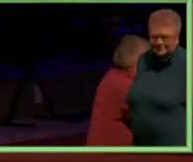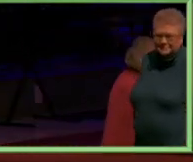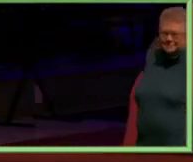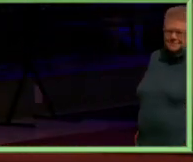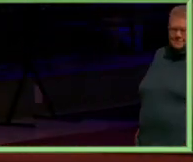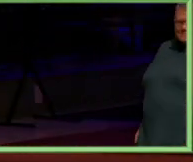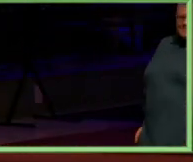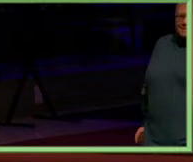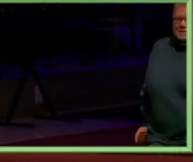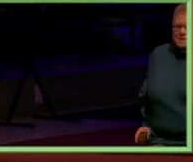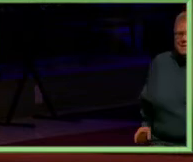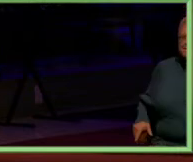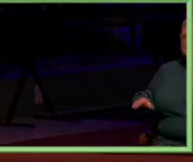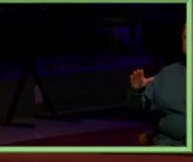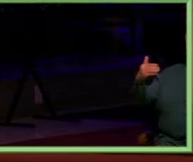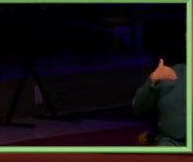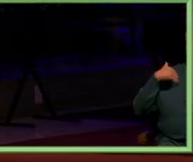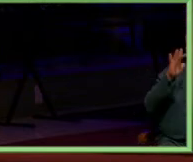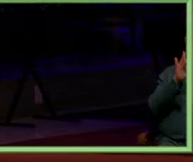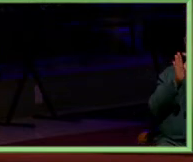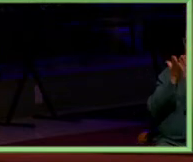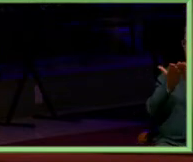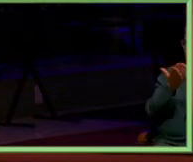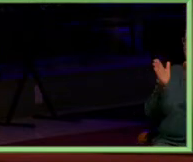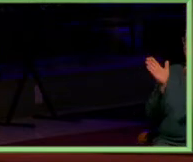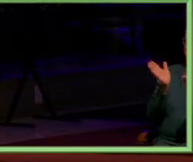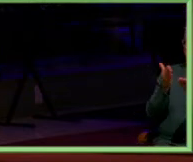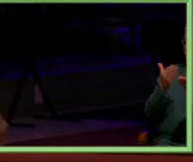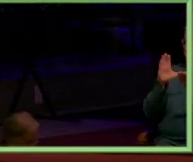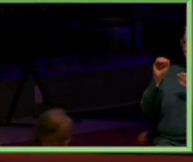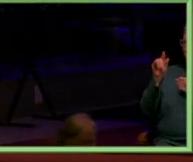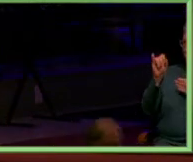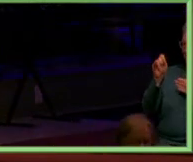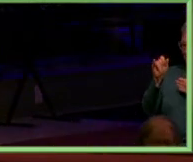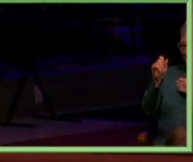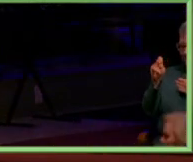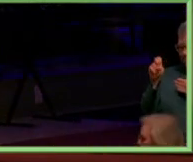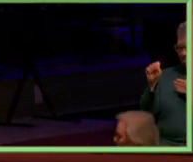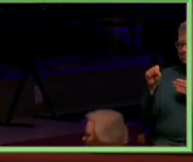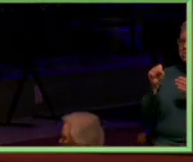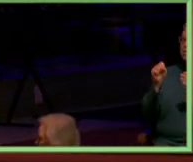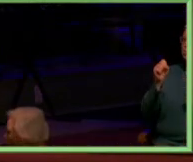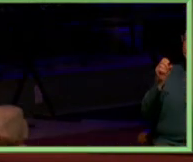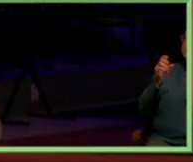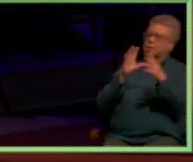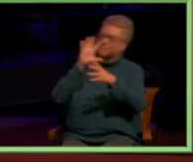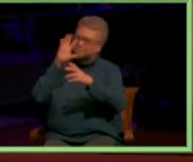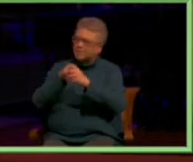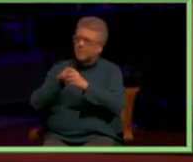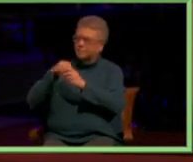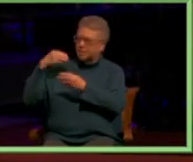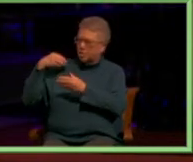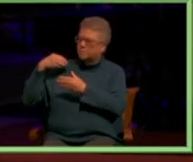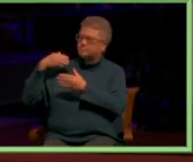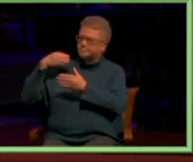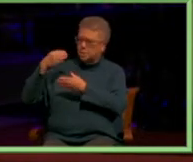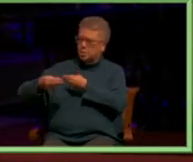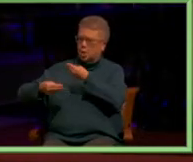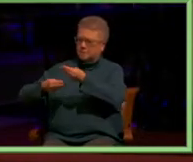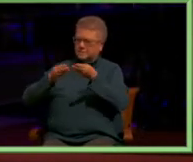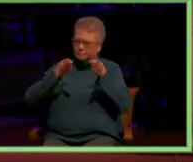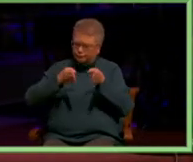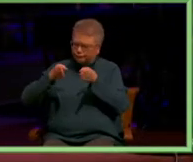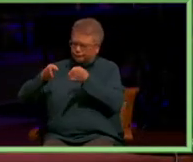Colossians, found in the New Testament. We continue our series, our time in this call of Advent,